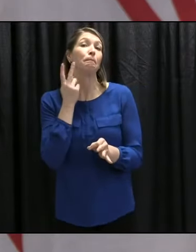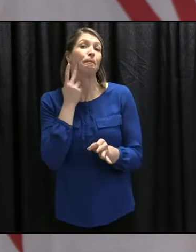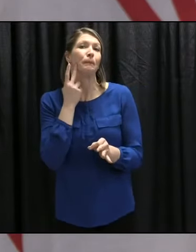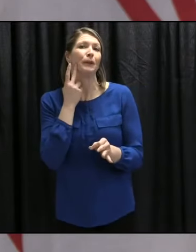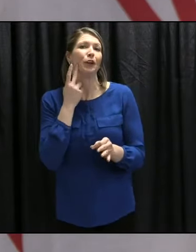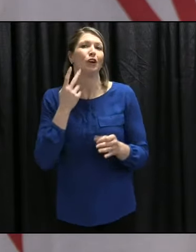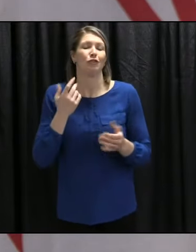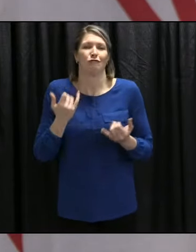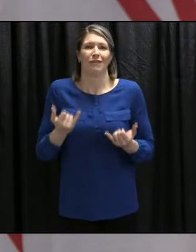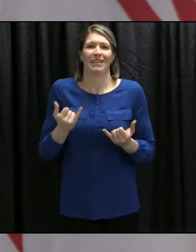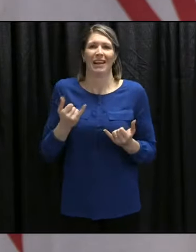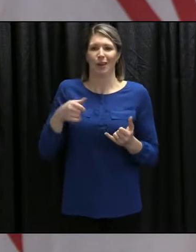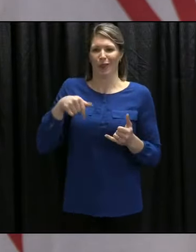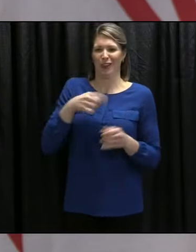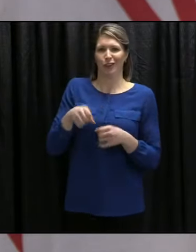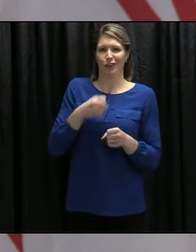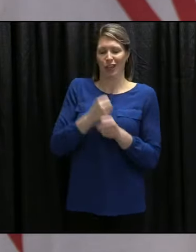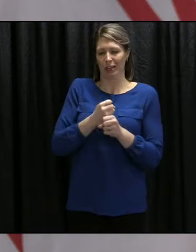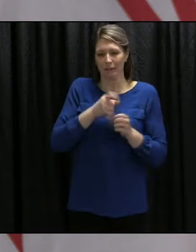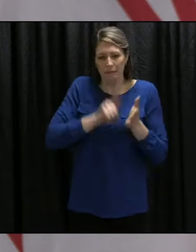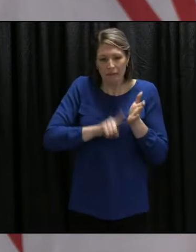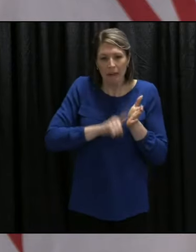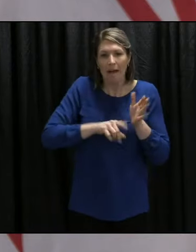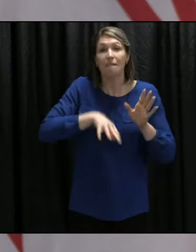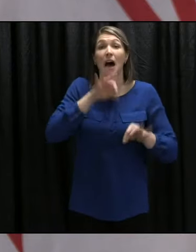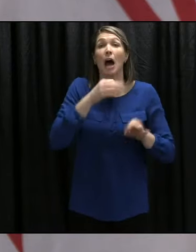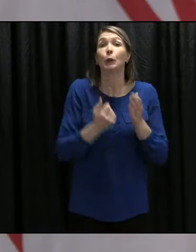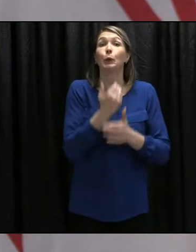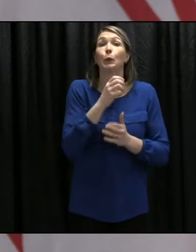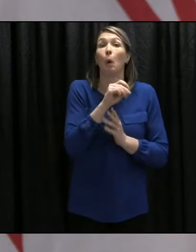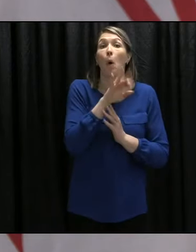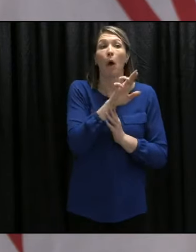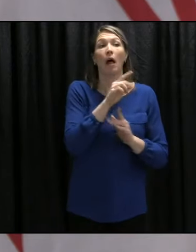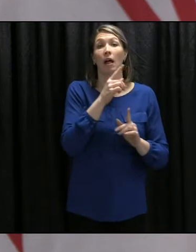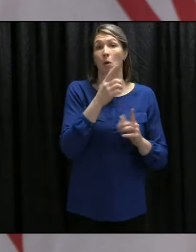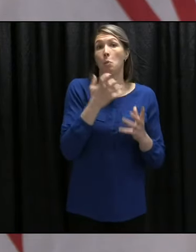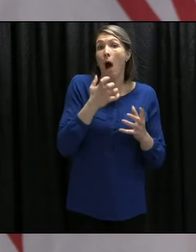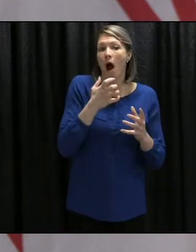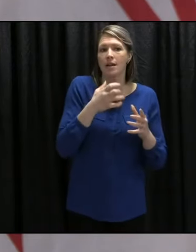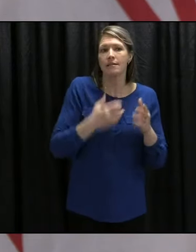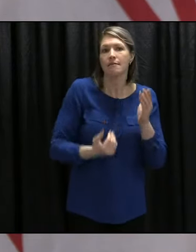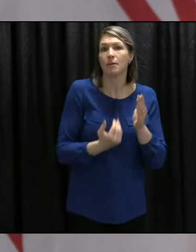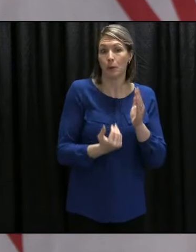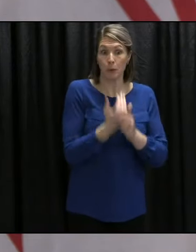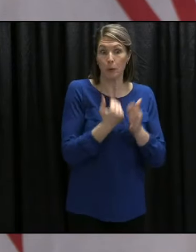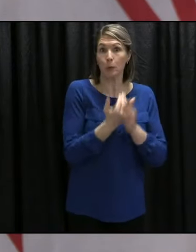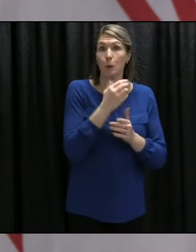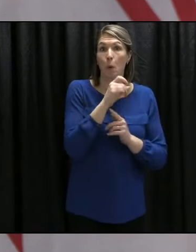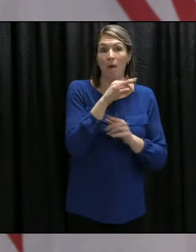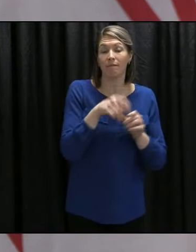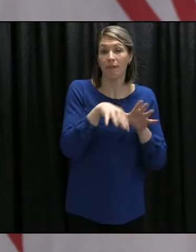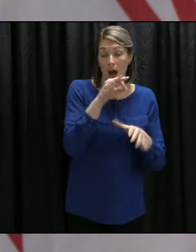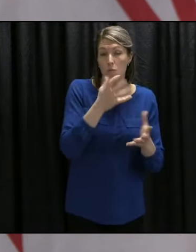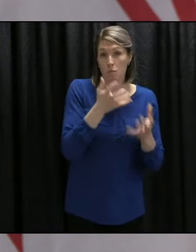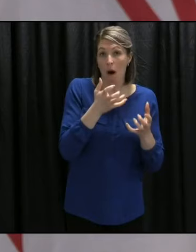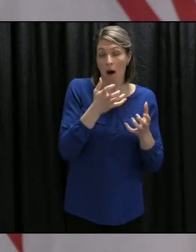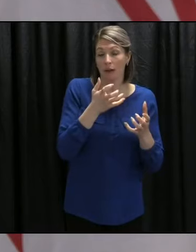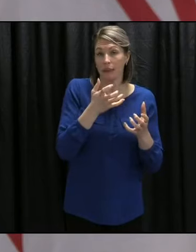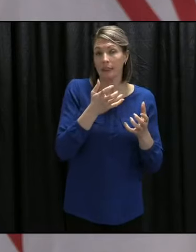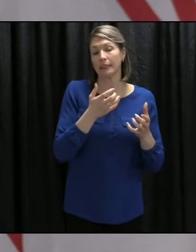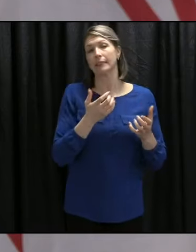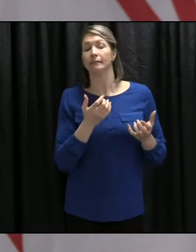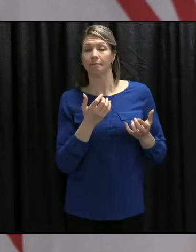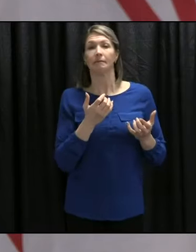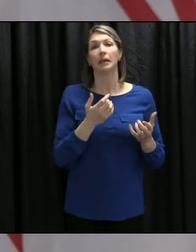exploration for this year. We were looking forward to some extra exploration that would have been done, some significant investments that would have been made in our